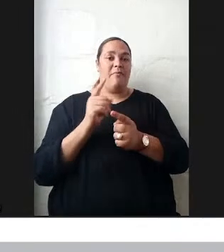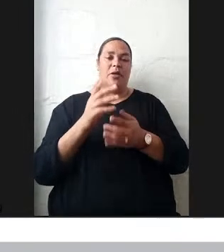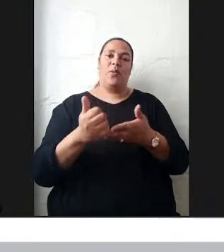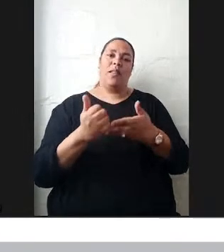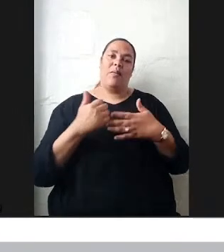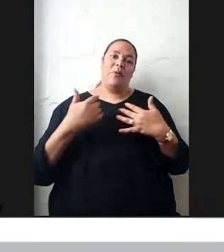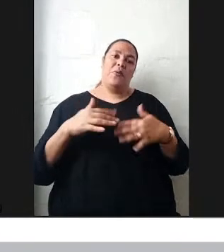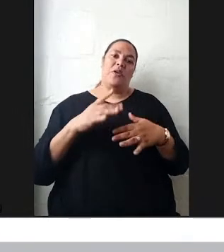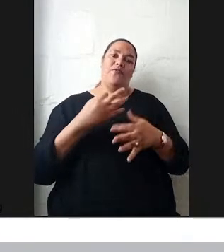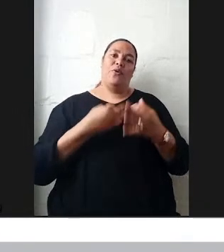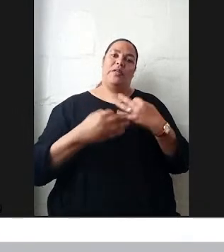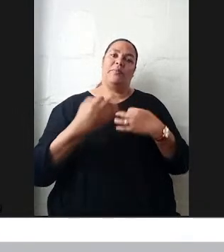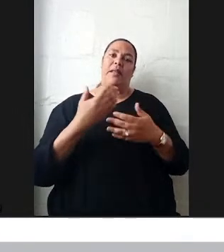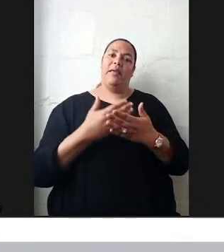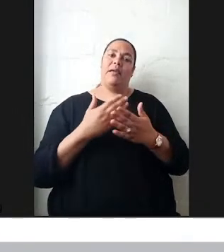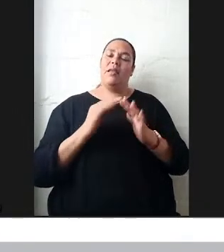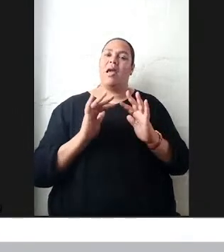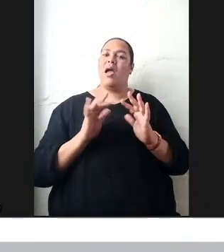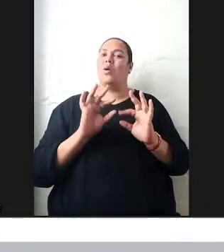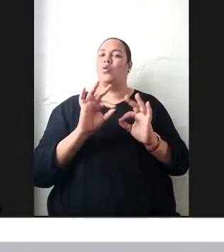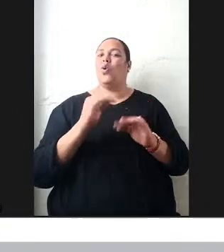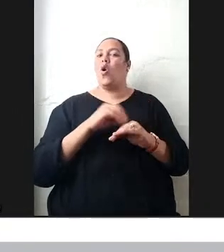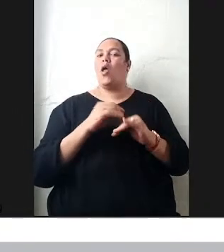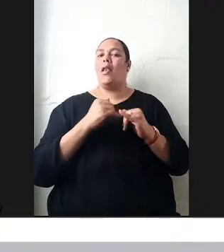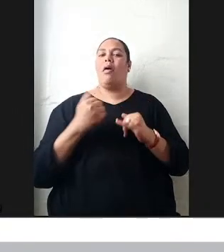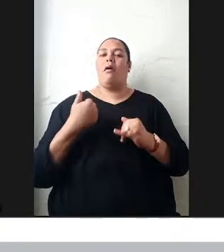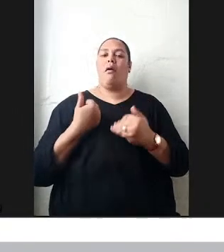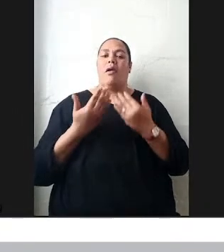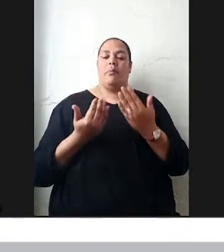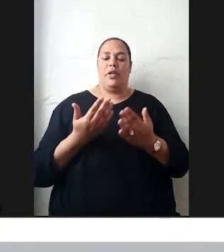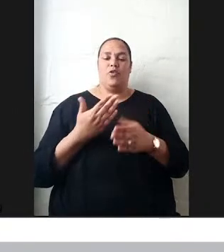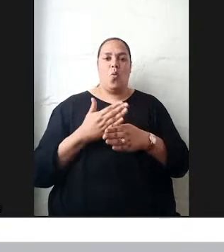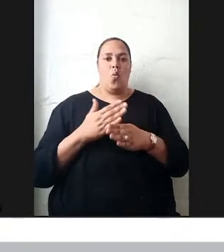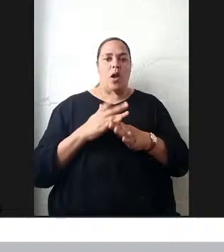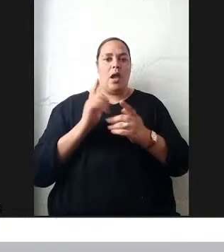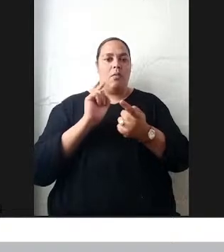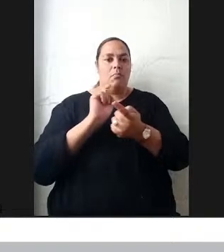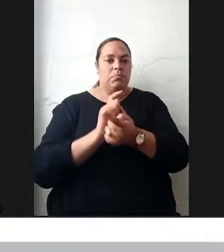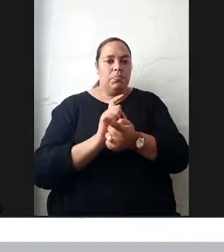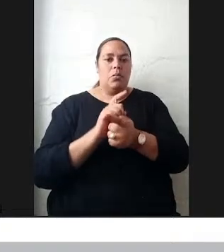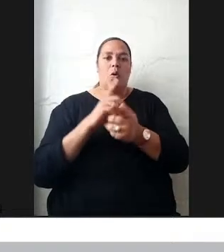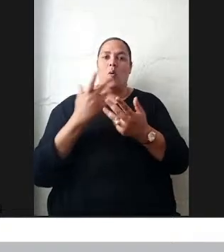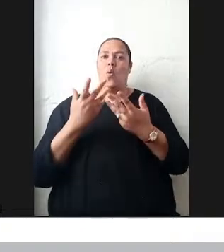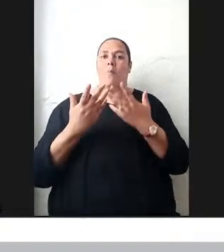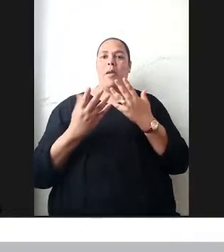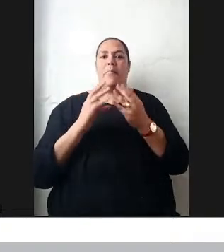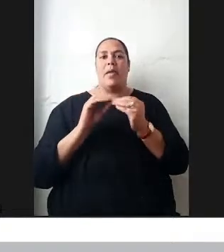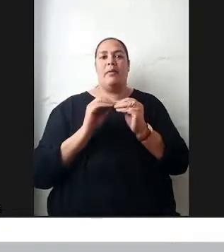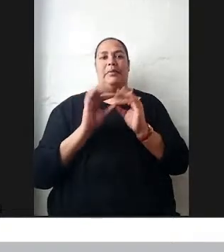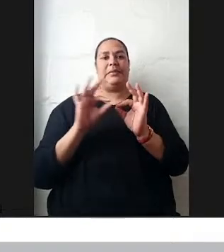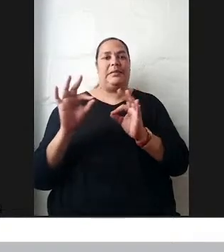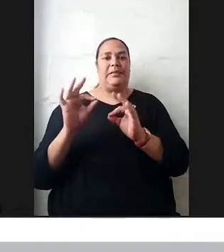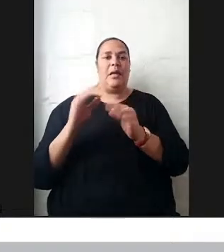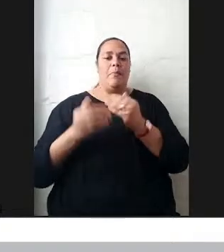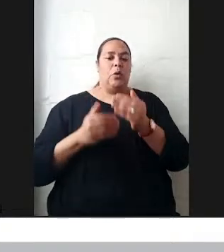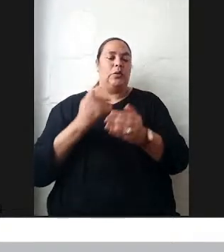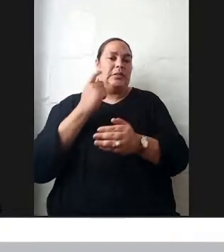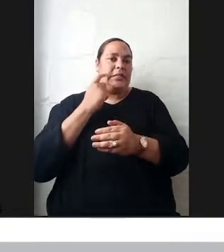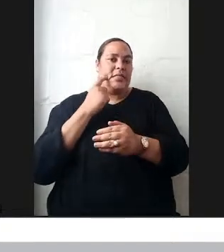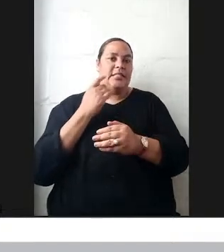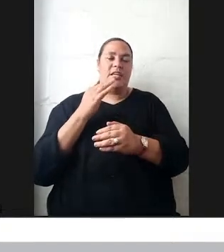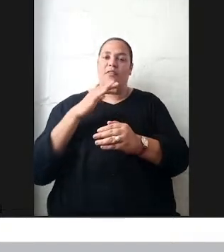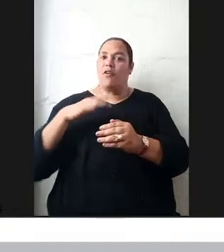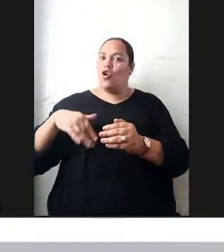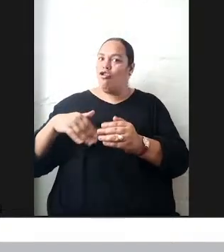explain to me how the online application may address or make these processes a bit easier or if they haven't yet been